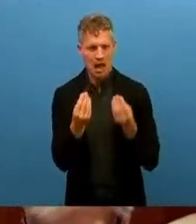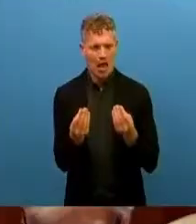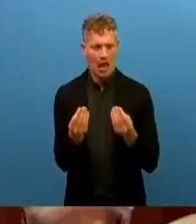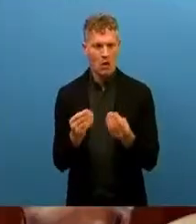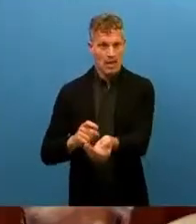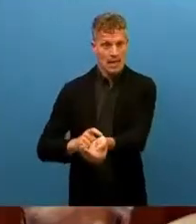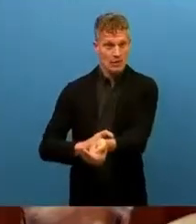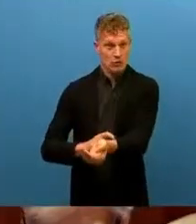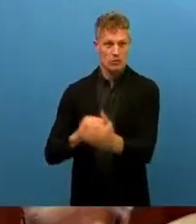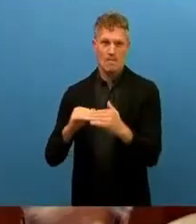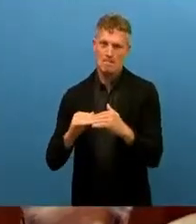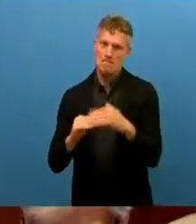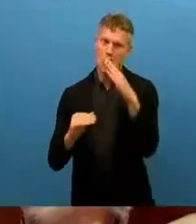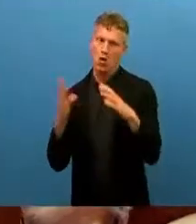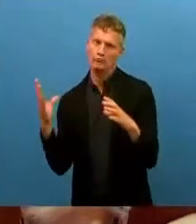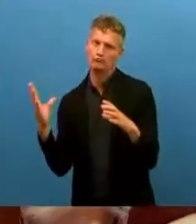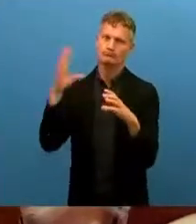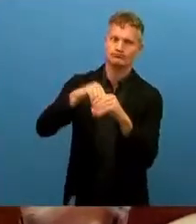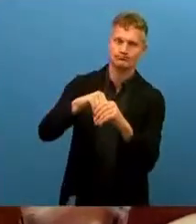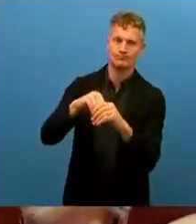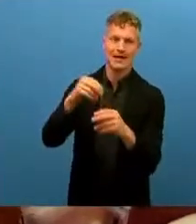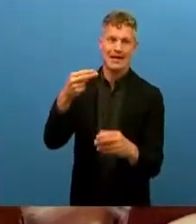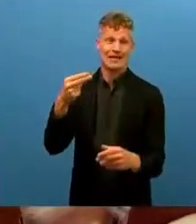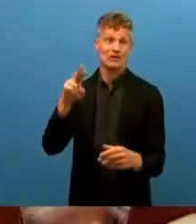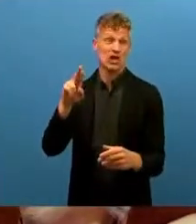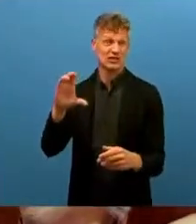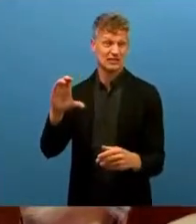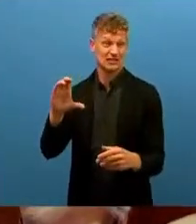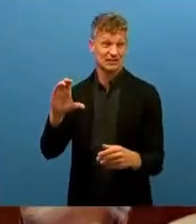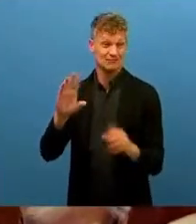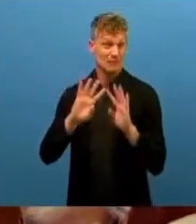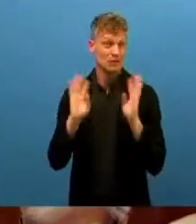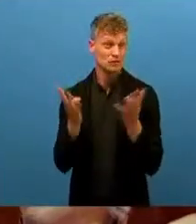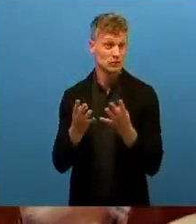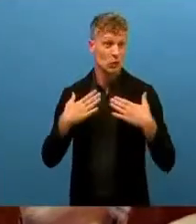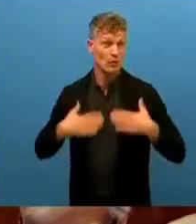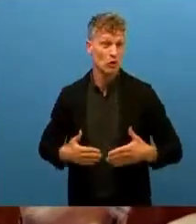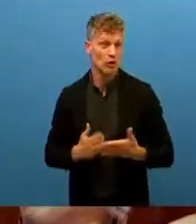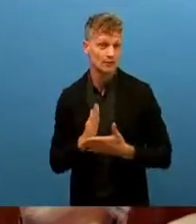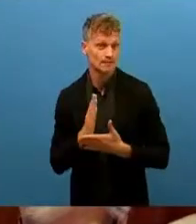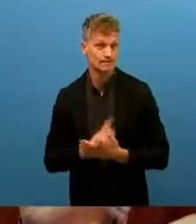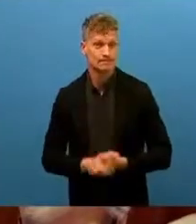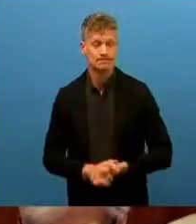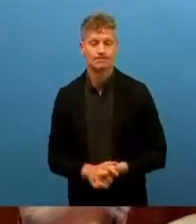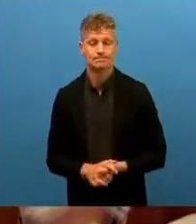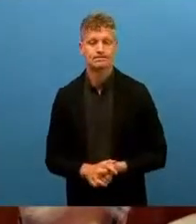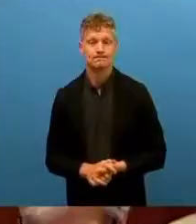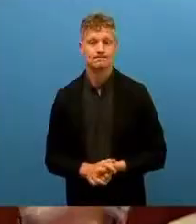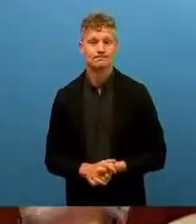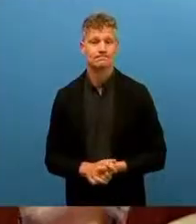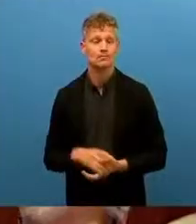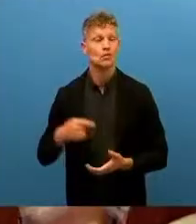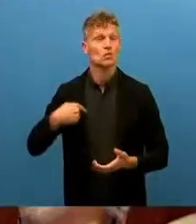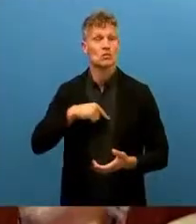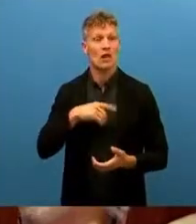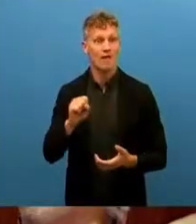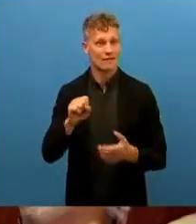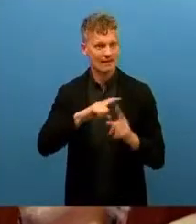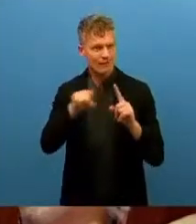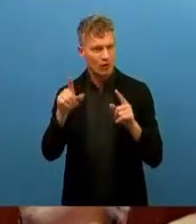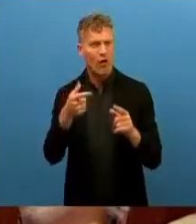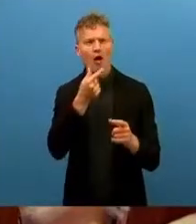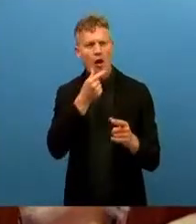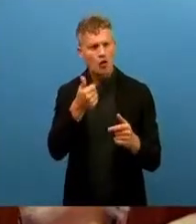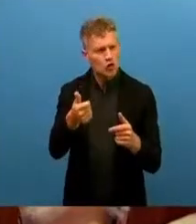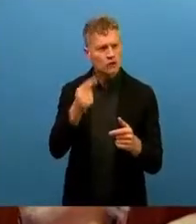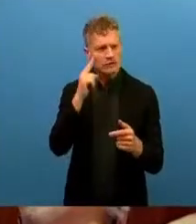Indigenous peoples in the work of the Council. Our discussions have been enriched by the diversity of perspectives and the shared commitment to